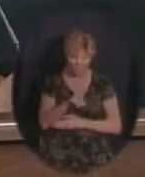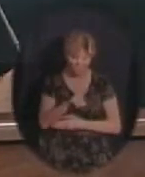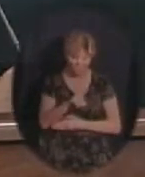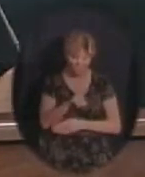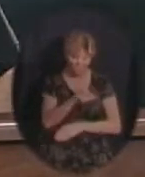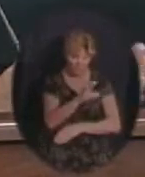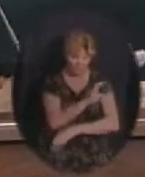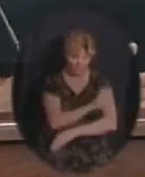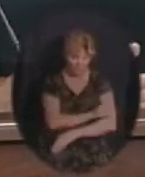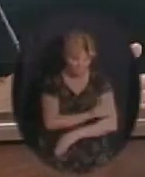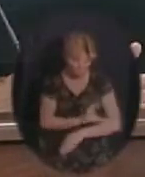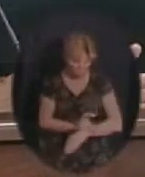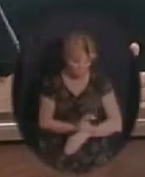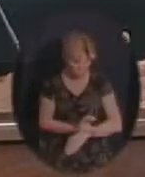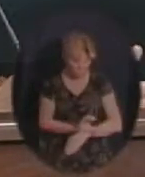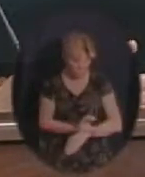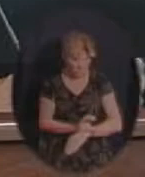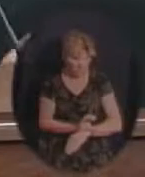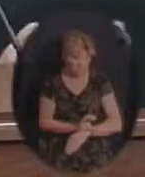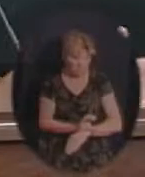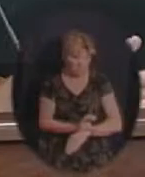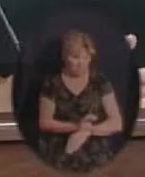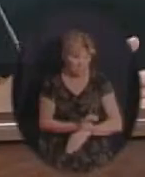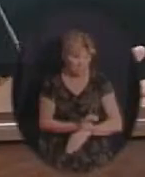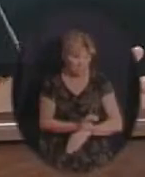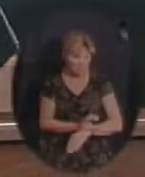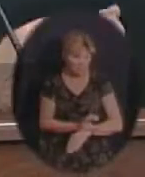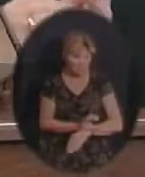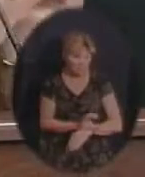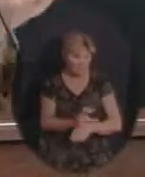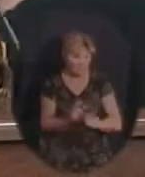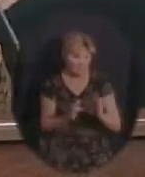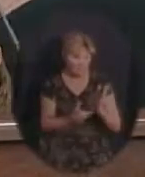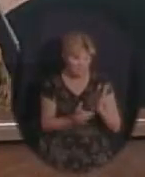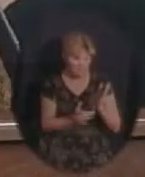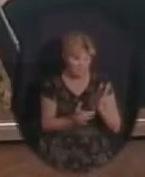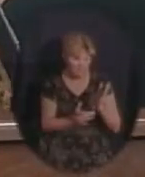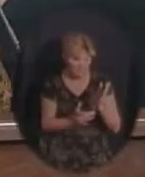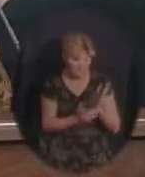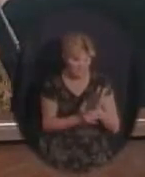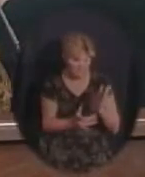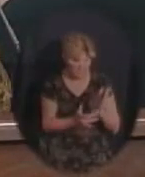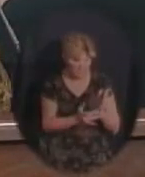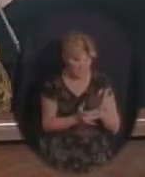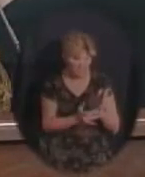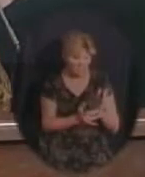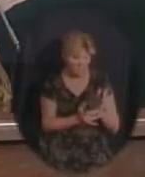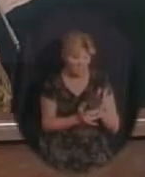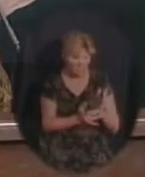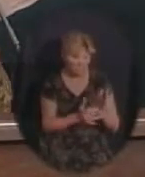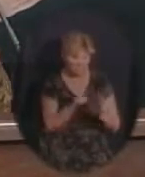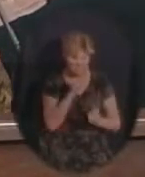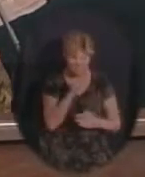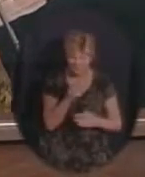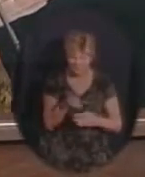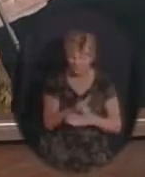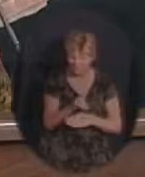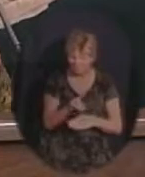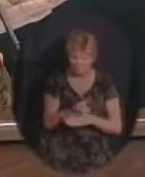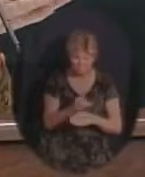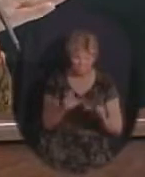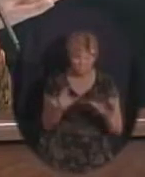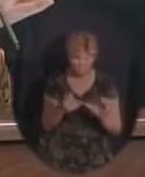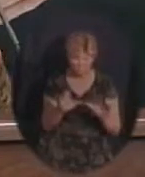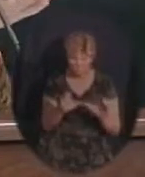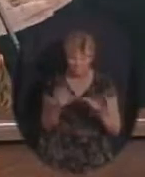ago. It's not certified staff. They teach the technology. It's been very successful for